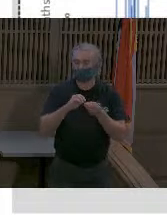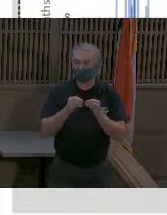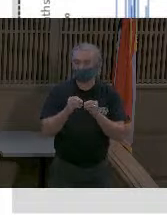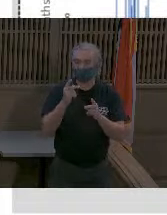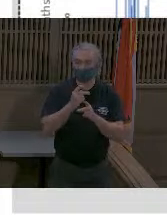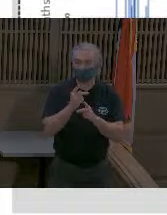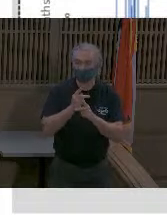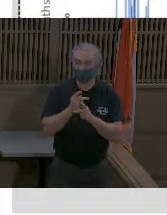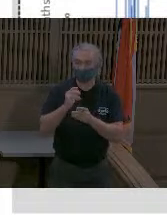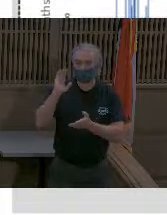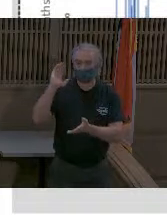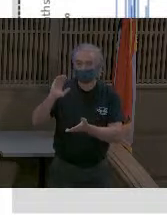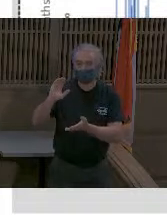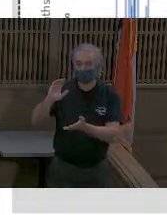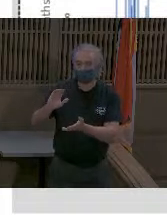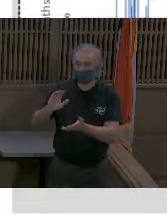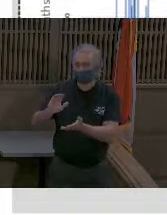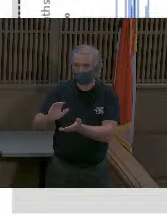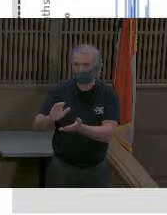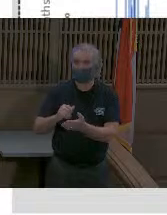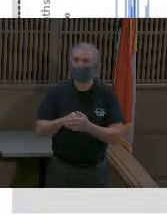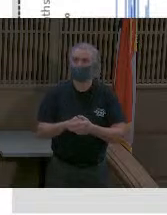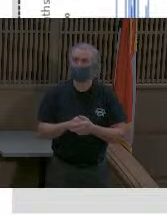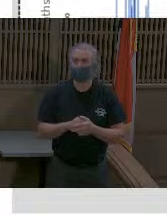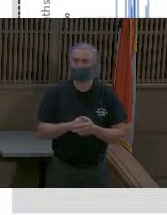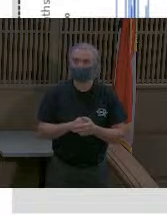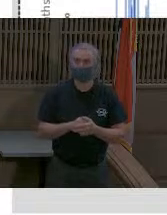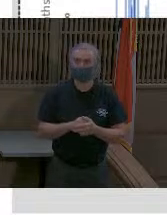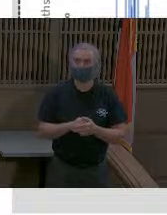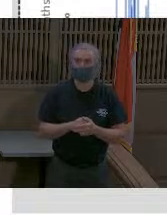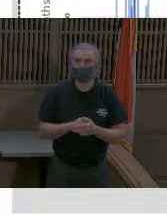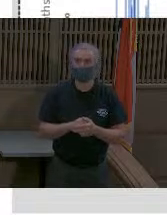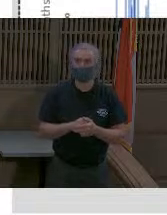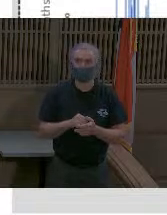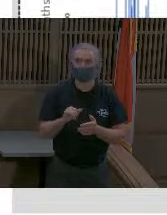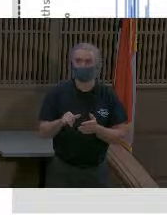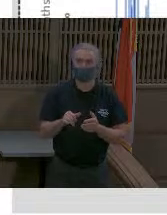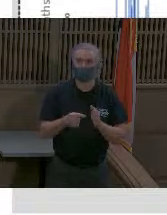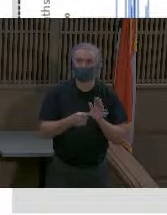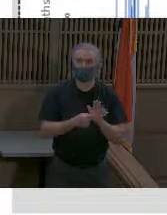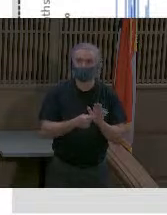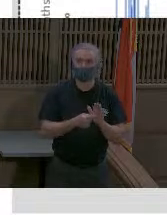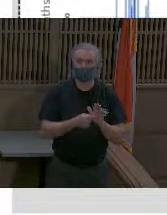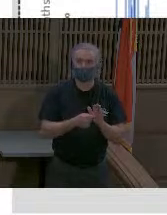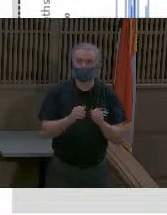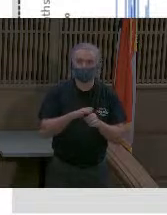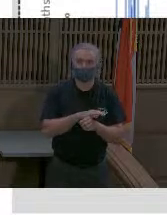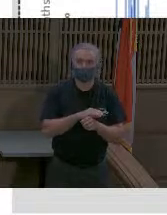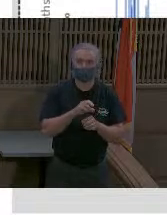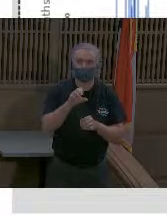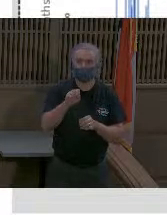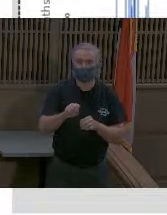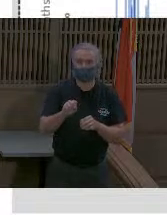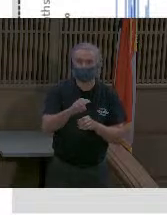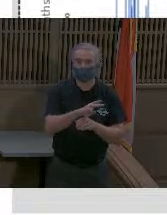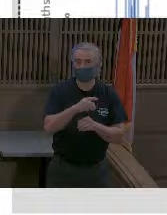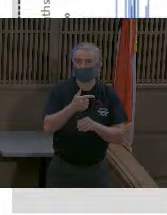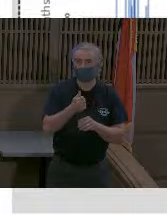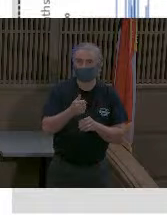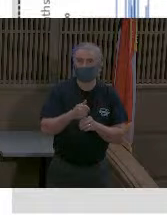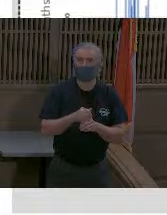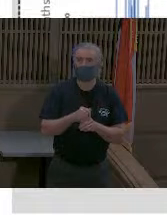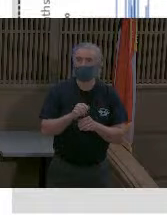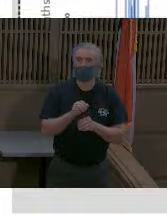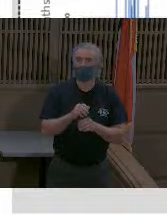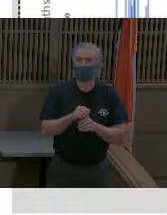numbers of new cases went down. Now, this slide is reflective of the entire Southwest Georgia district. My apologies, this